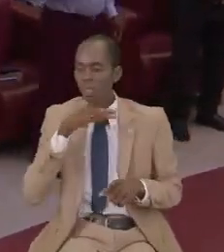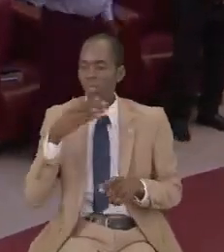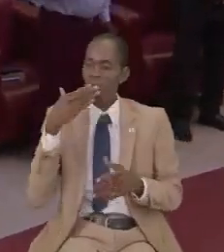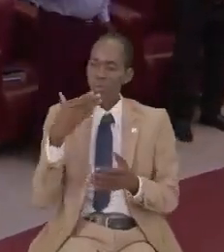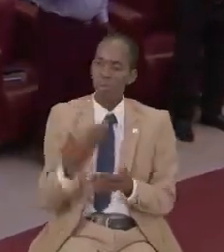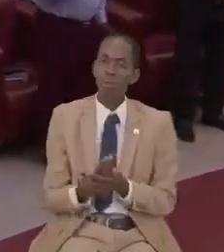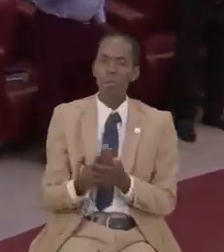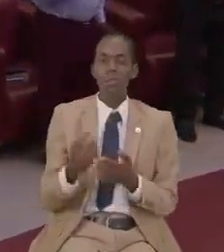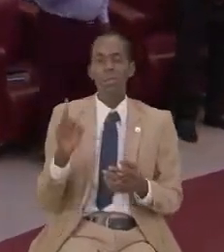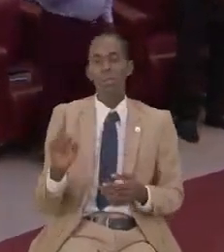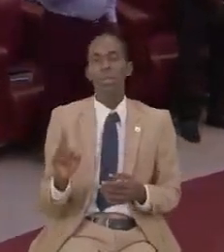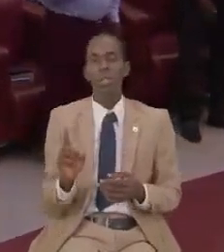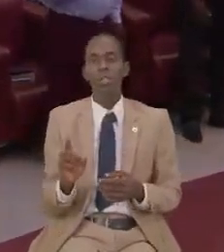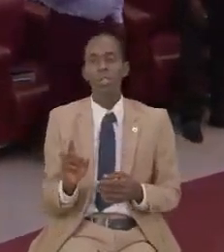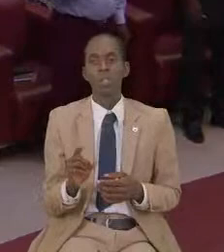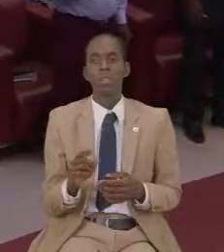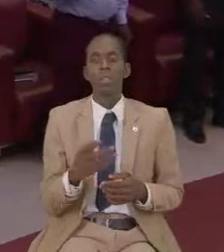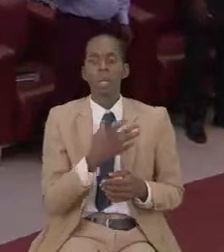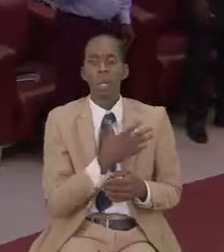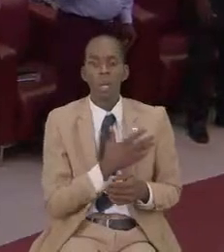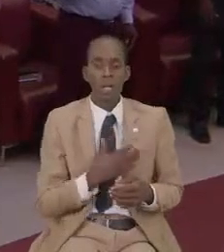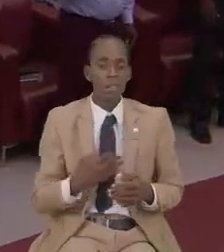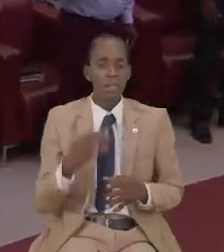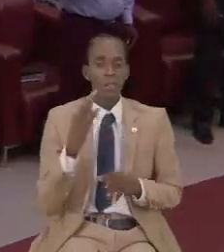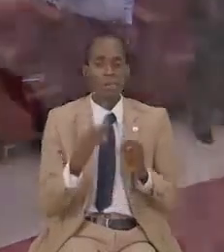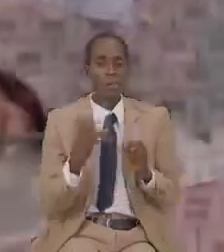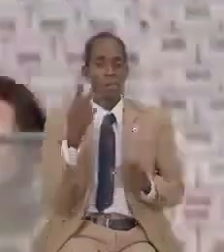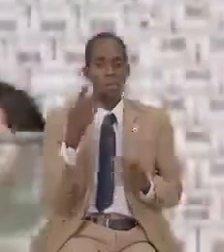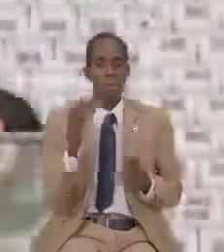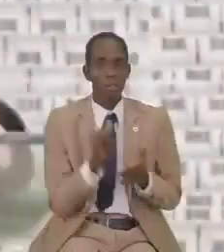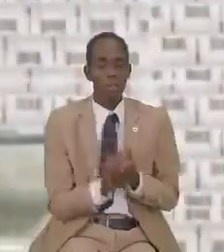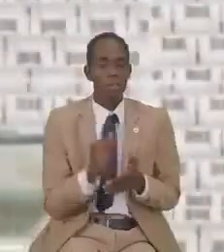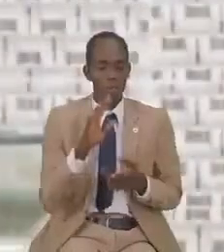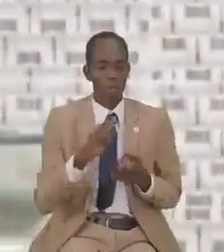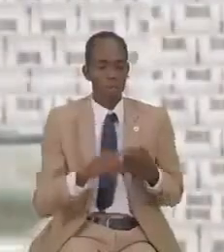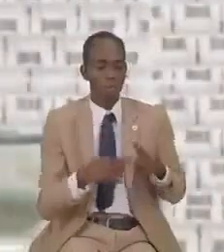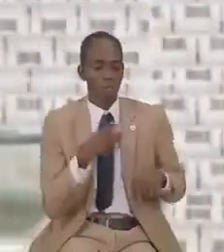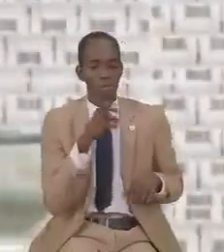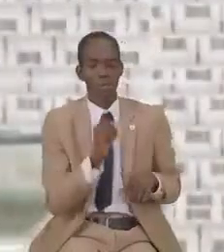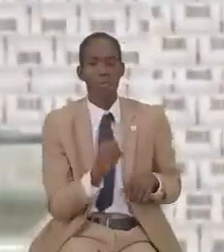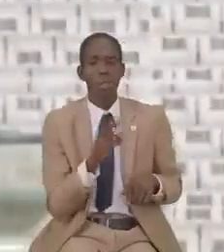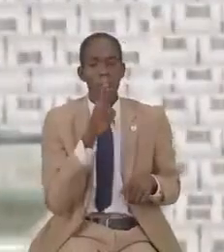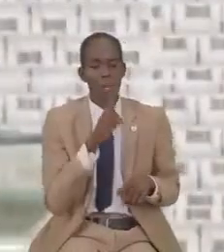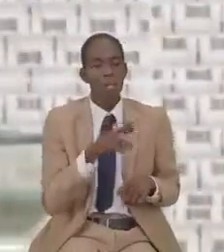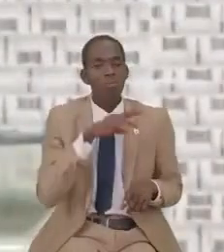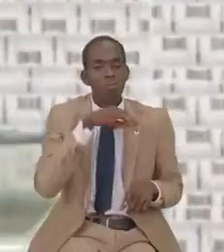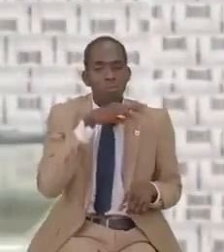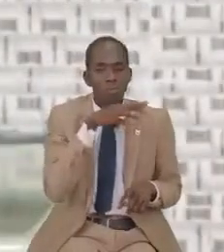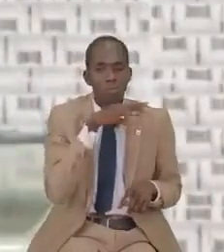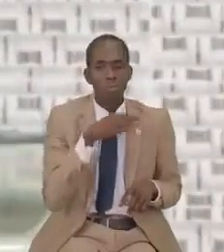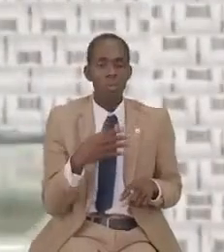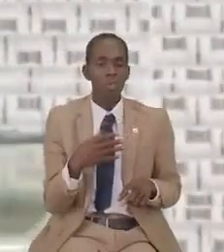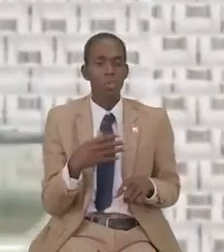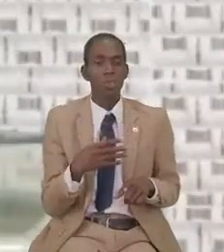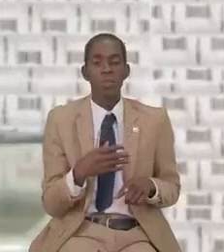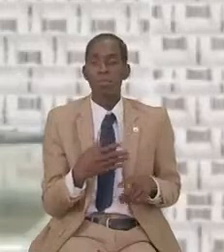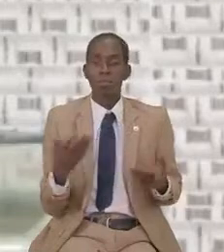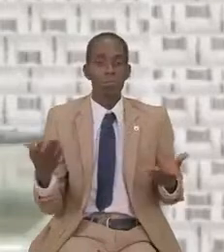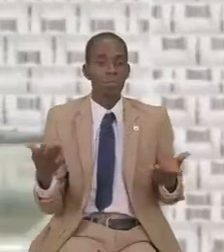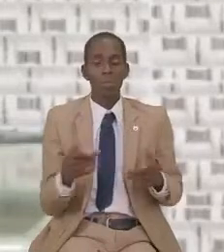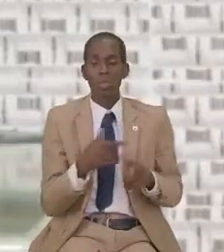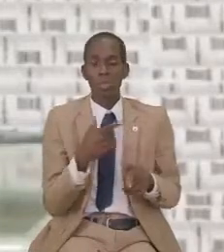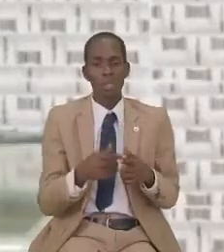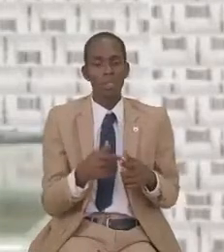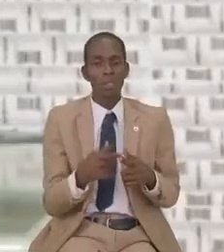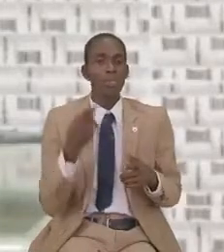see that their companion was in purity. Their companionship was in prayer, and it